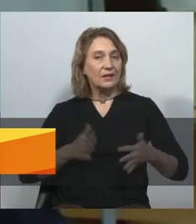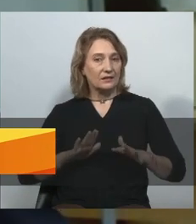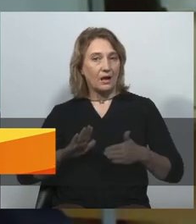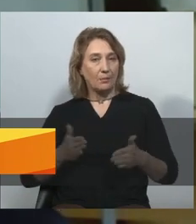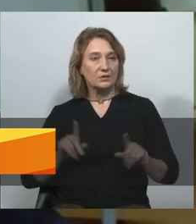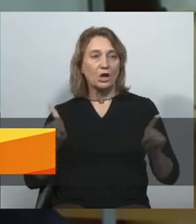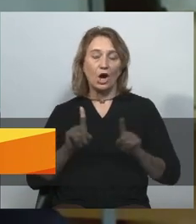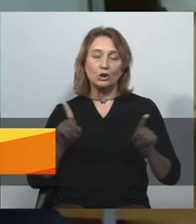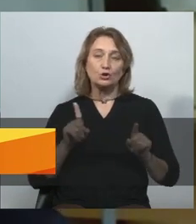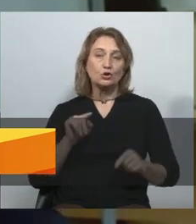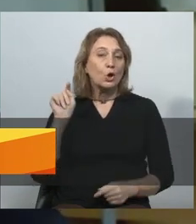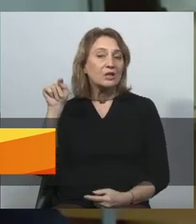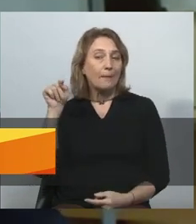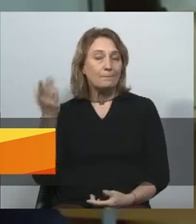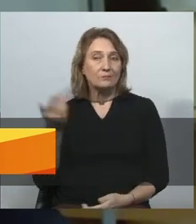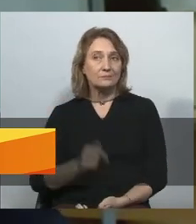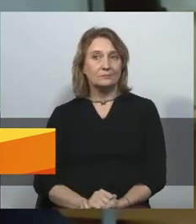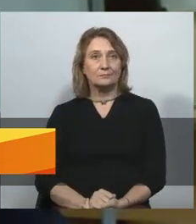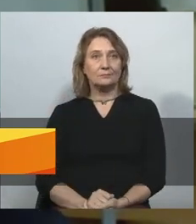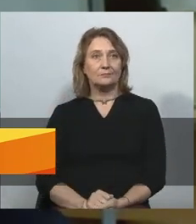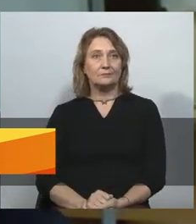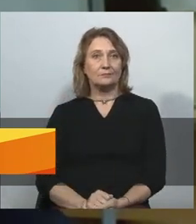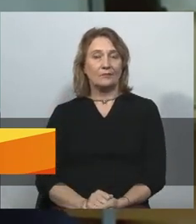And did it really happen?